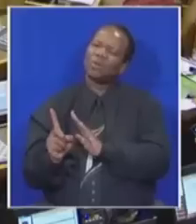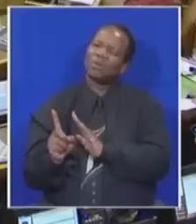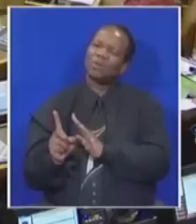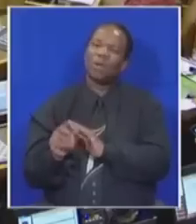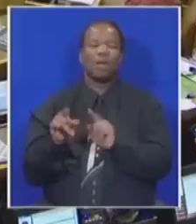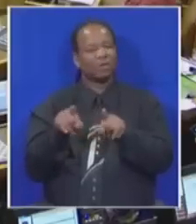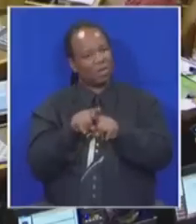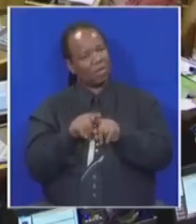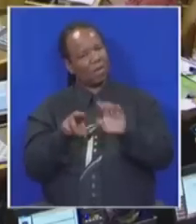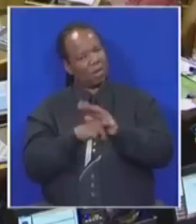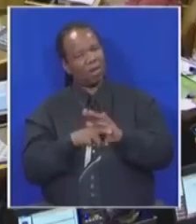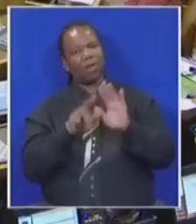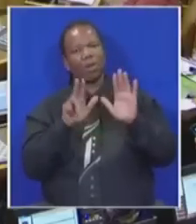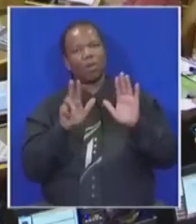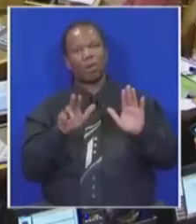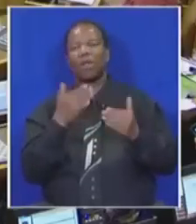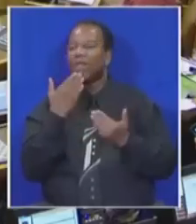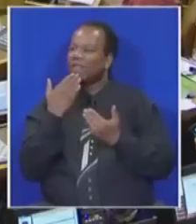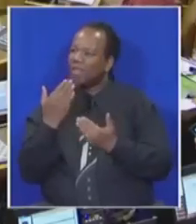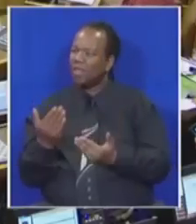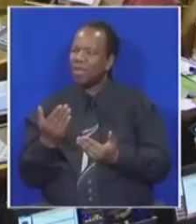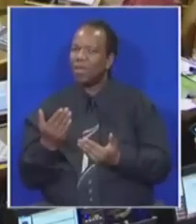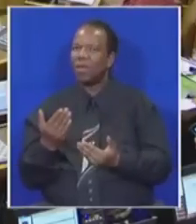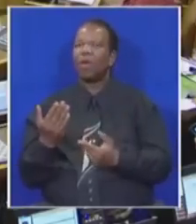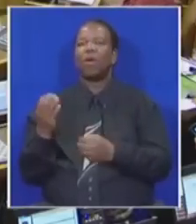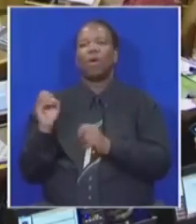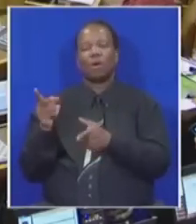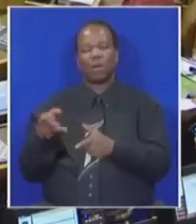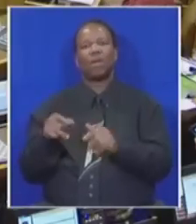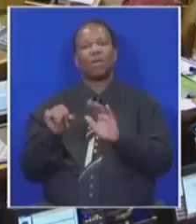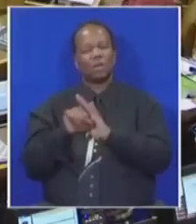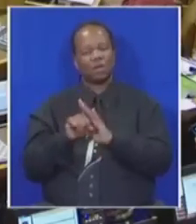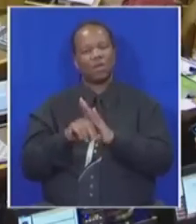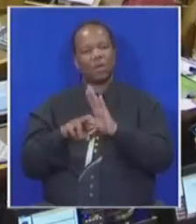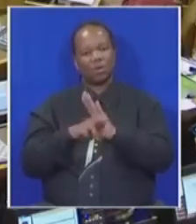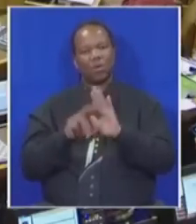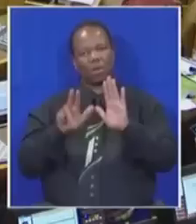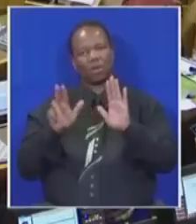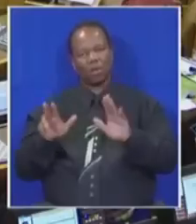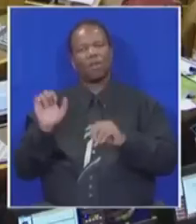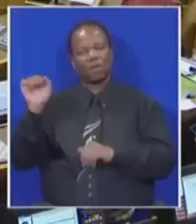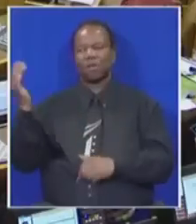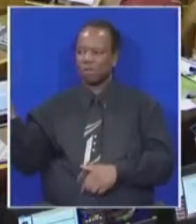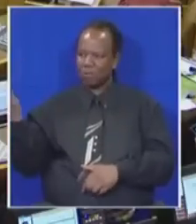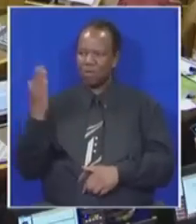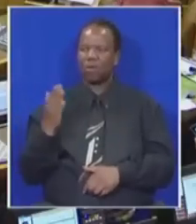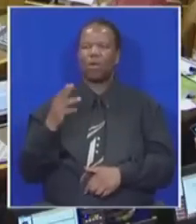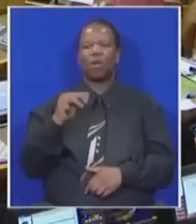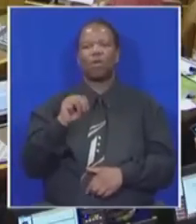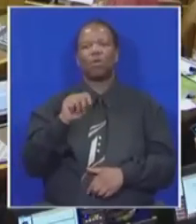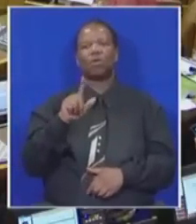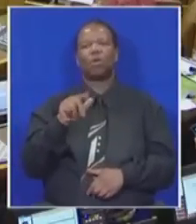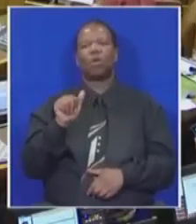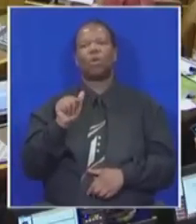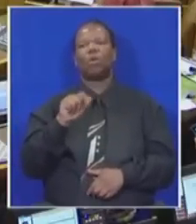88. Honorable Ndlozi, thank you. 88. Yes, Can I Honorable. rise on 88? Rise, Honorable Ndlozi. Yeah, Honorable